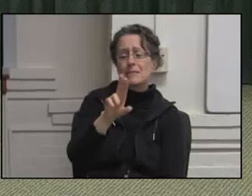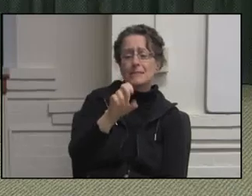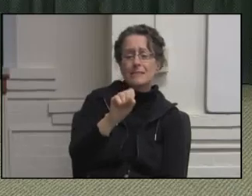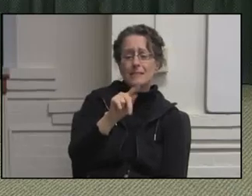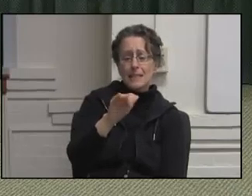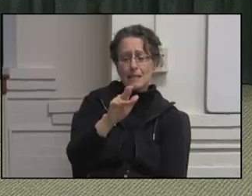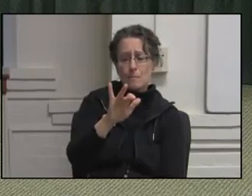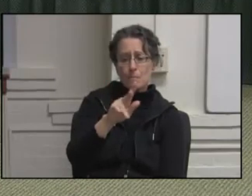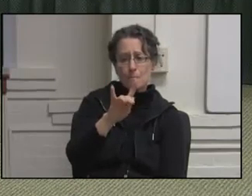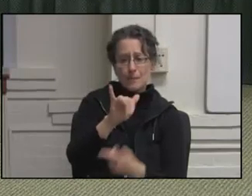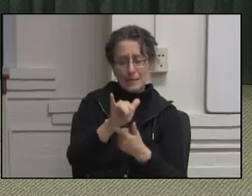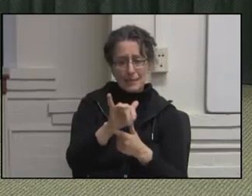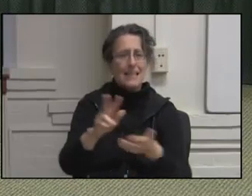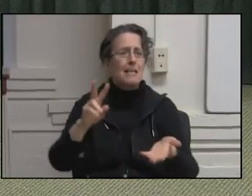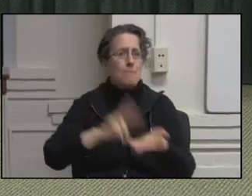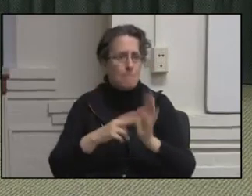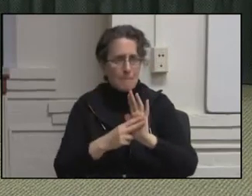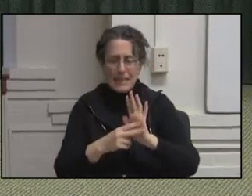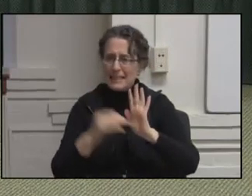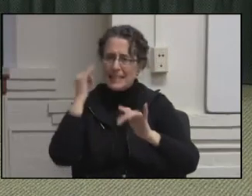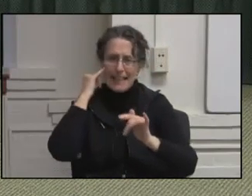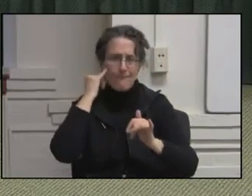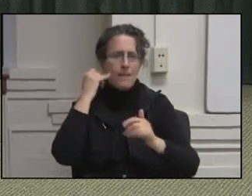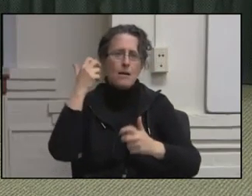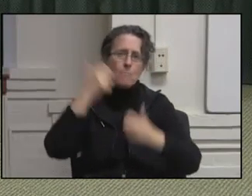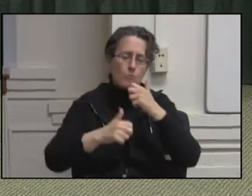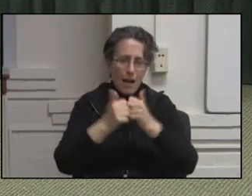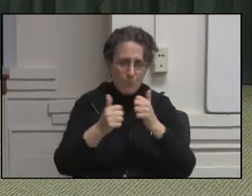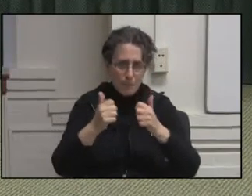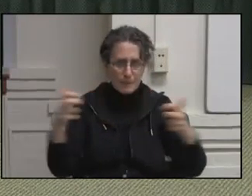and it's about creating public meetings,